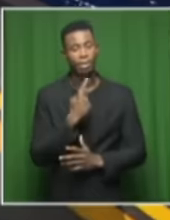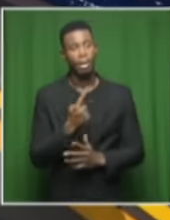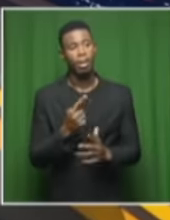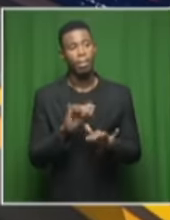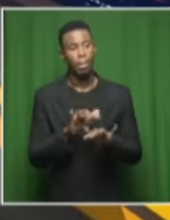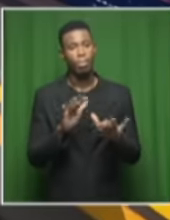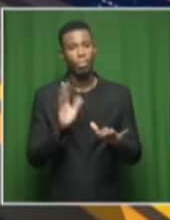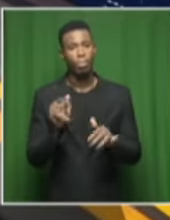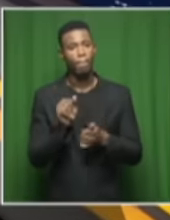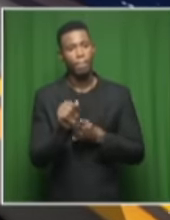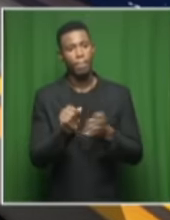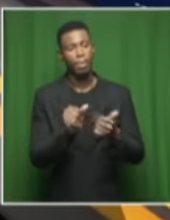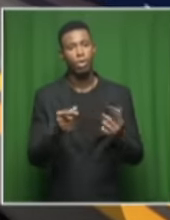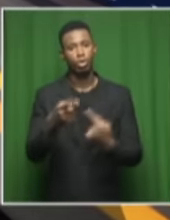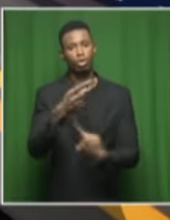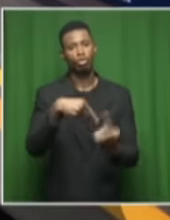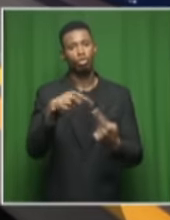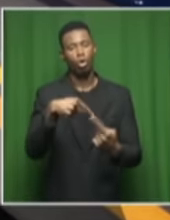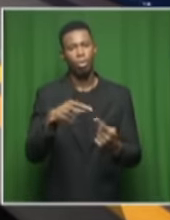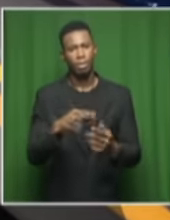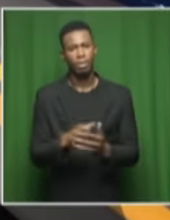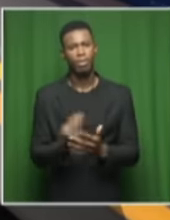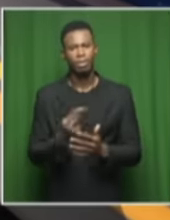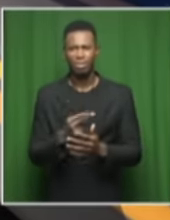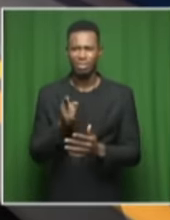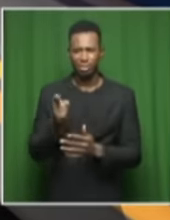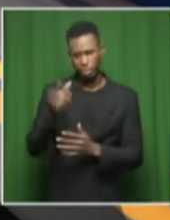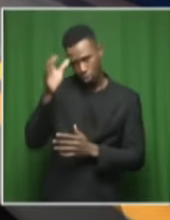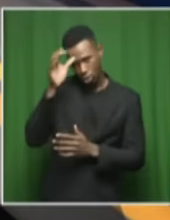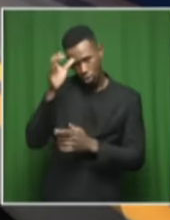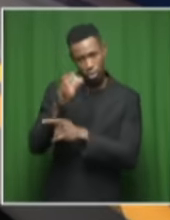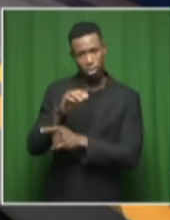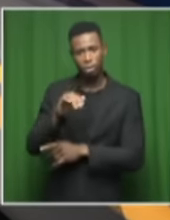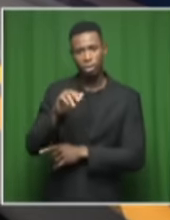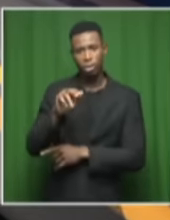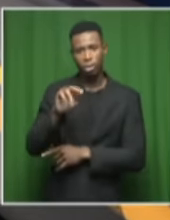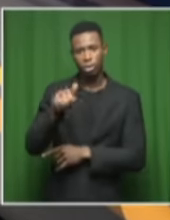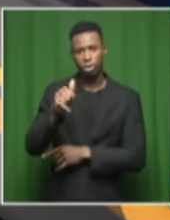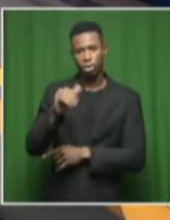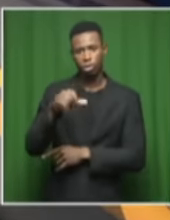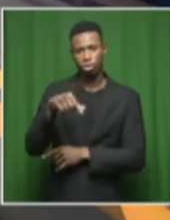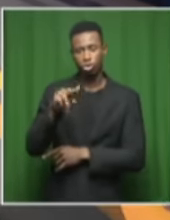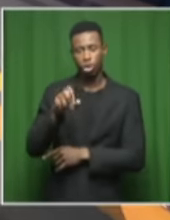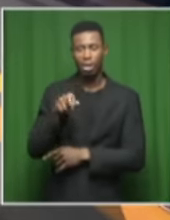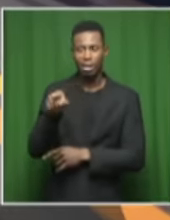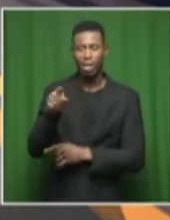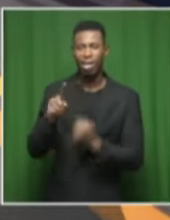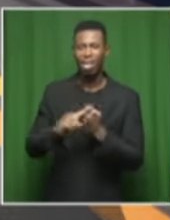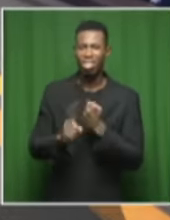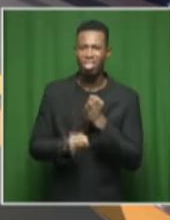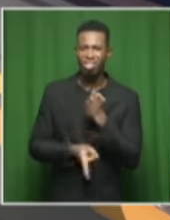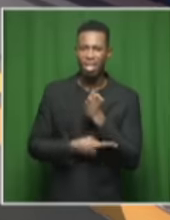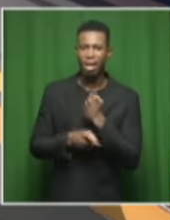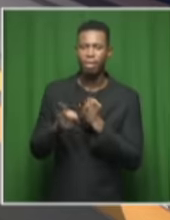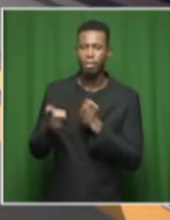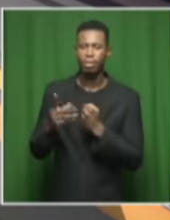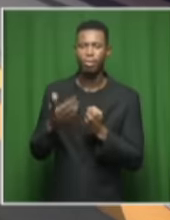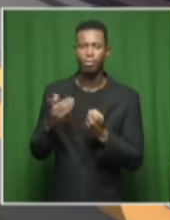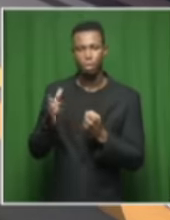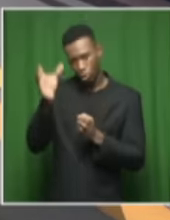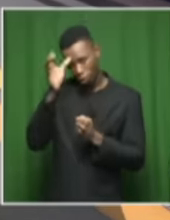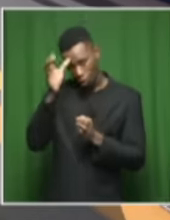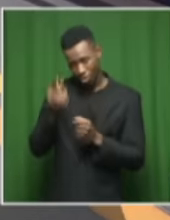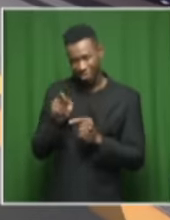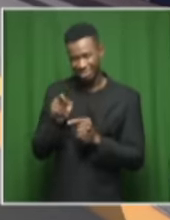to the Stormers. We also have to touch a little bit on Coach Jacques Ninaba, because this was his last game in charge of the Springbok side, moving over